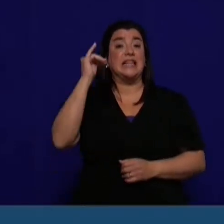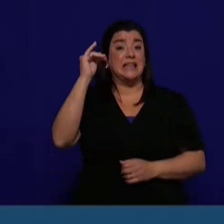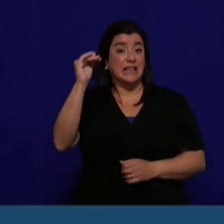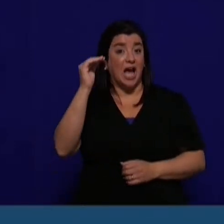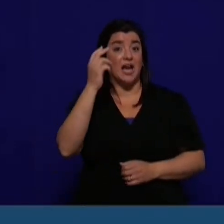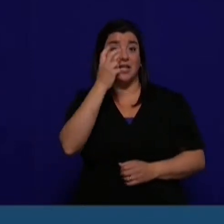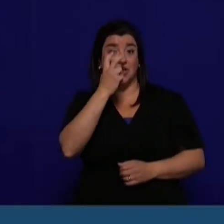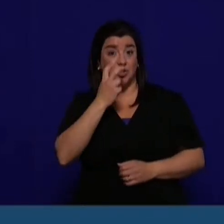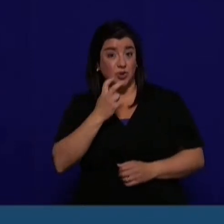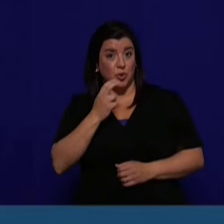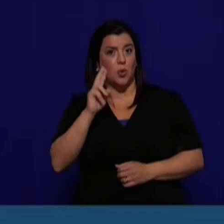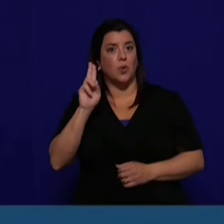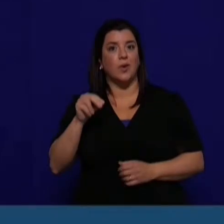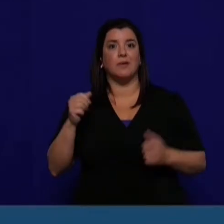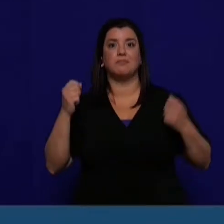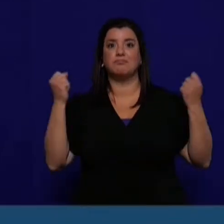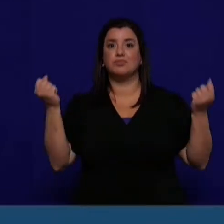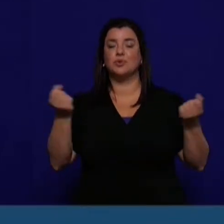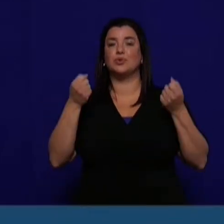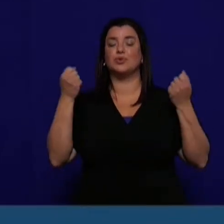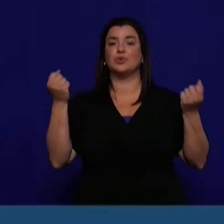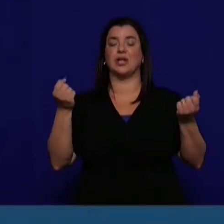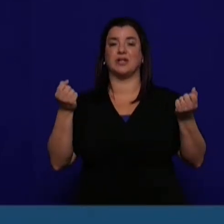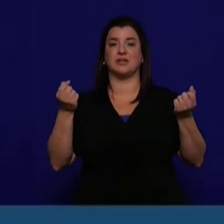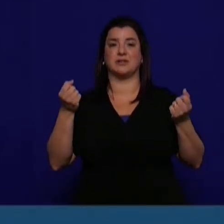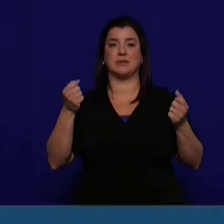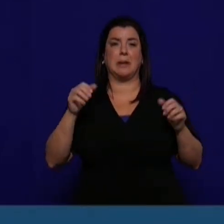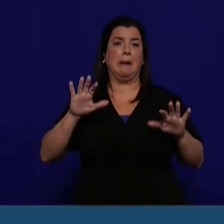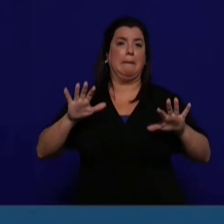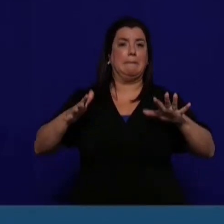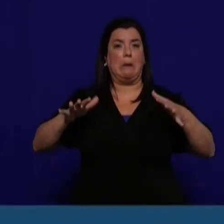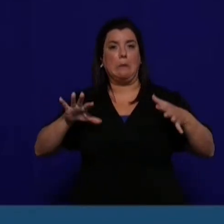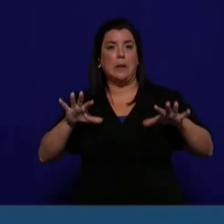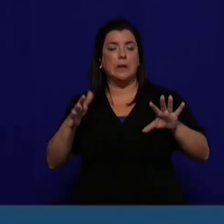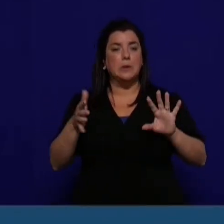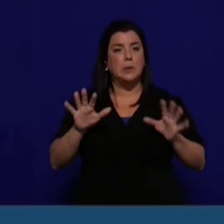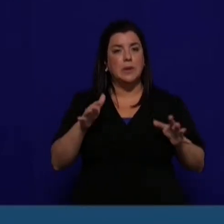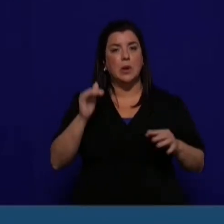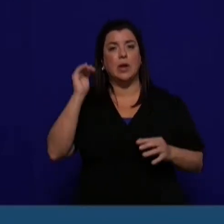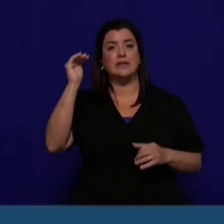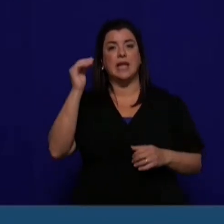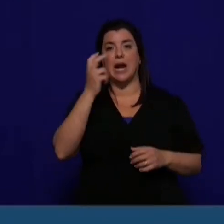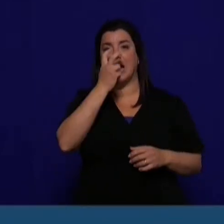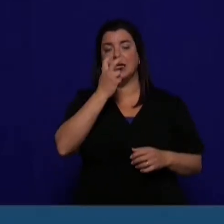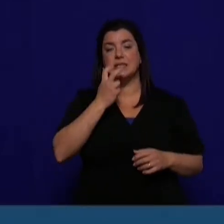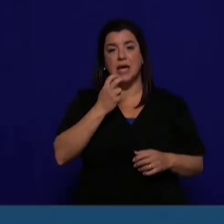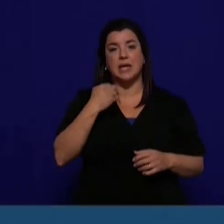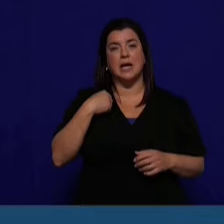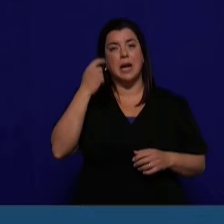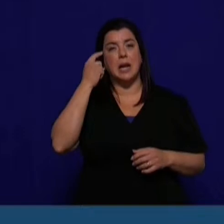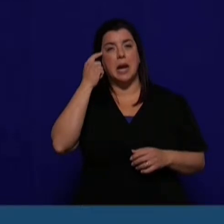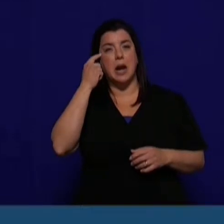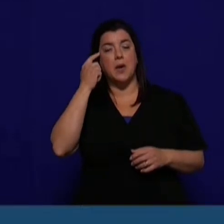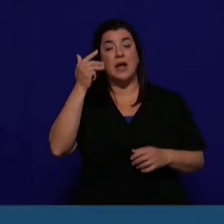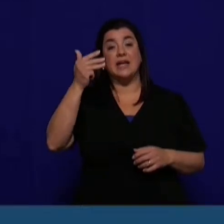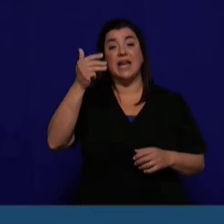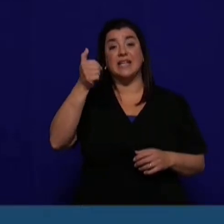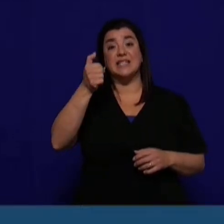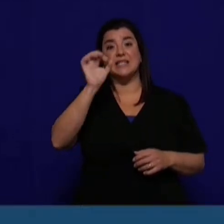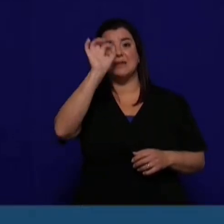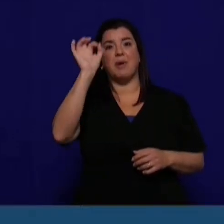ieħor fejn hawnhekk għandna on average fid-djar tal-anzjani kollha għandna average ta' il-fuq minn